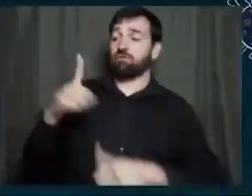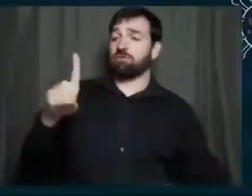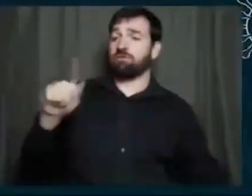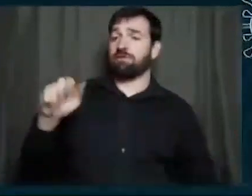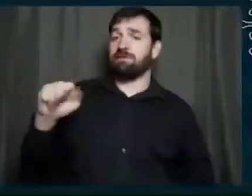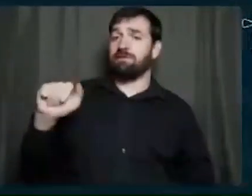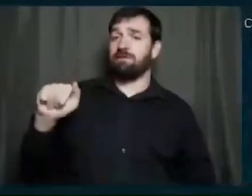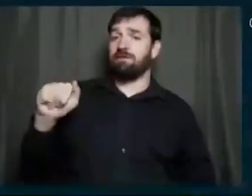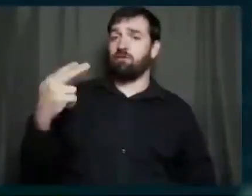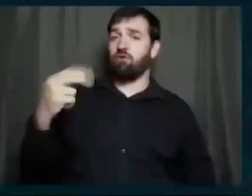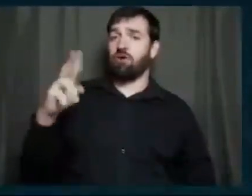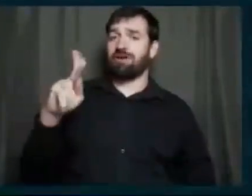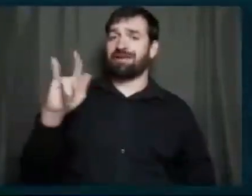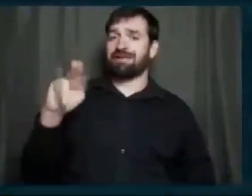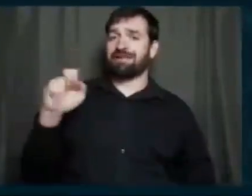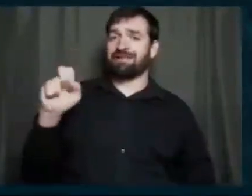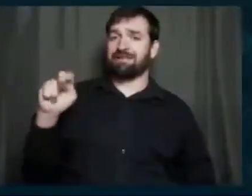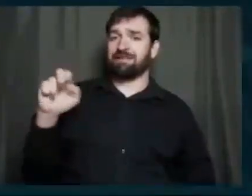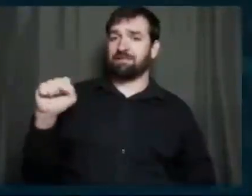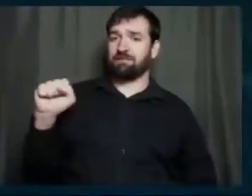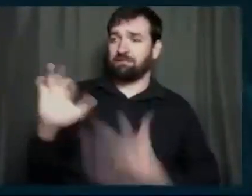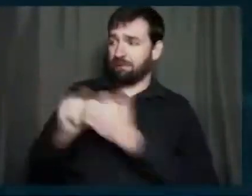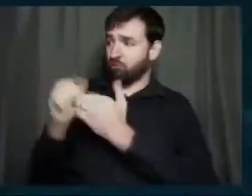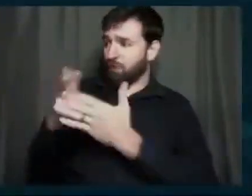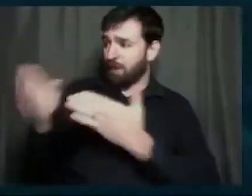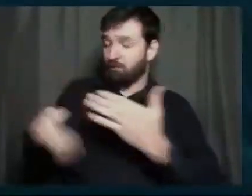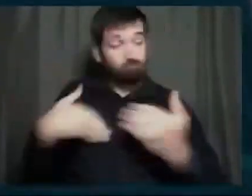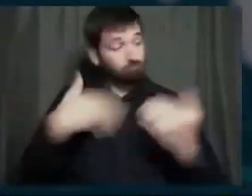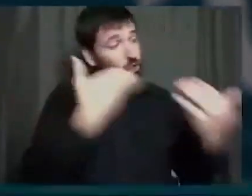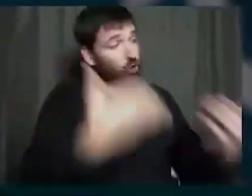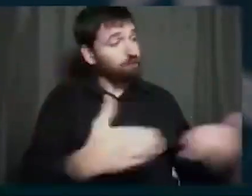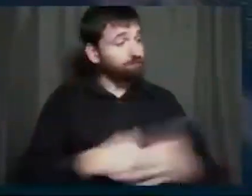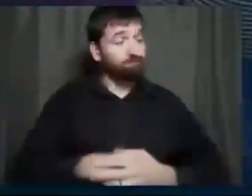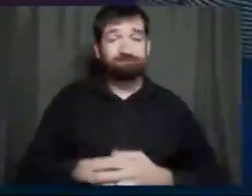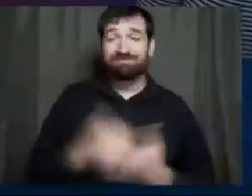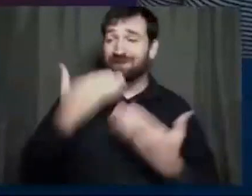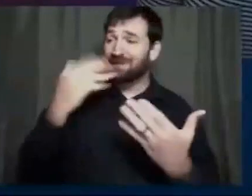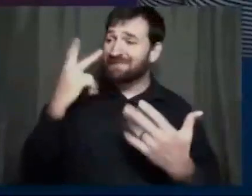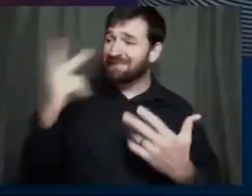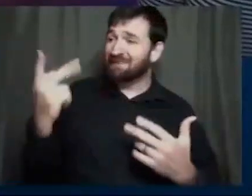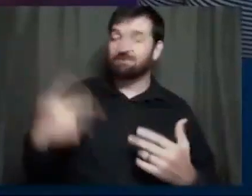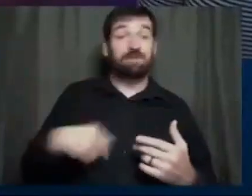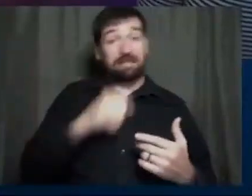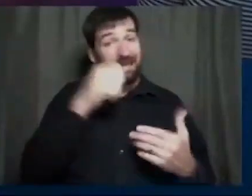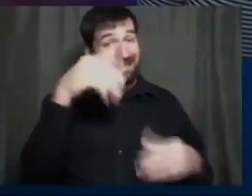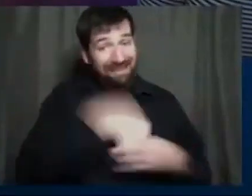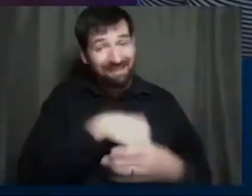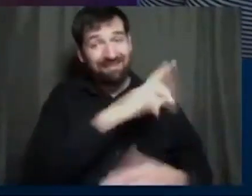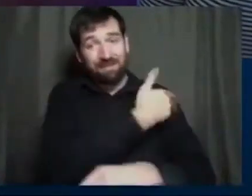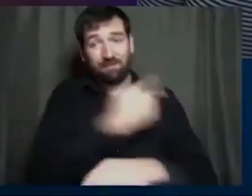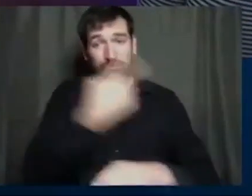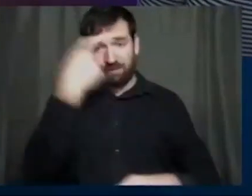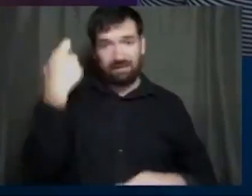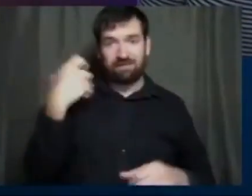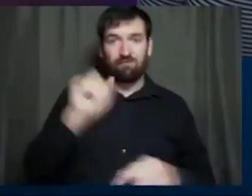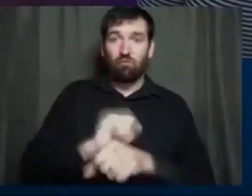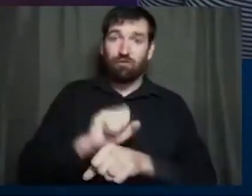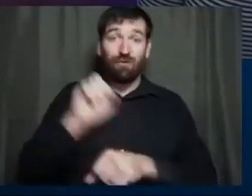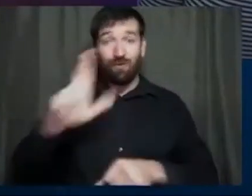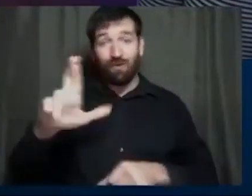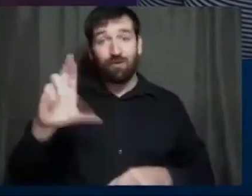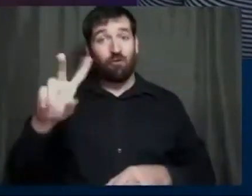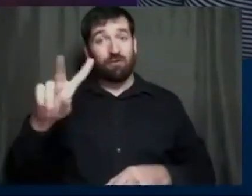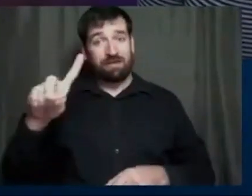morning. How was your weekend? Hi. Weekend was good. Good. All right. Good to see you. I wasn't in the hospital because of work or COVID, so that is always a good